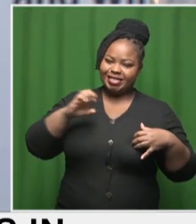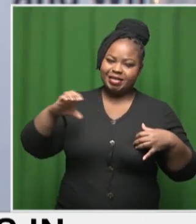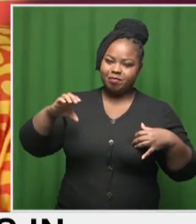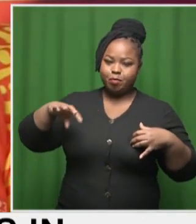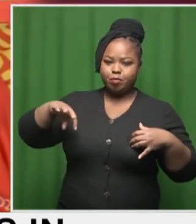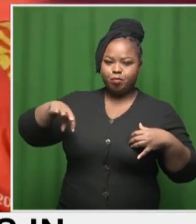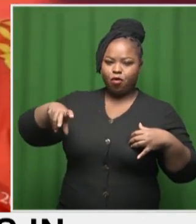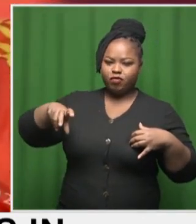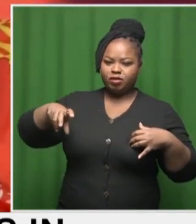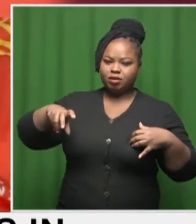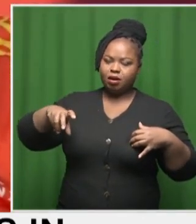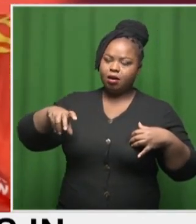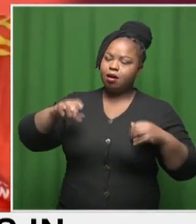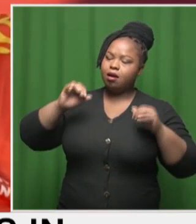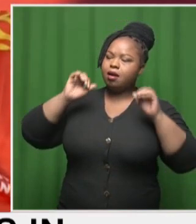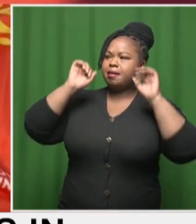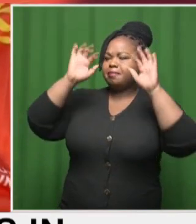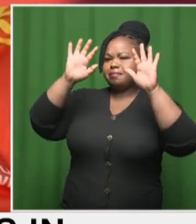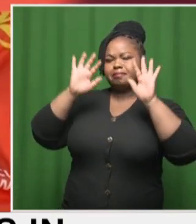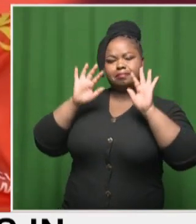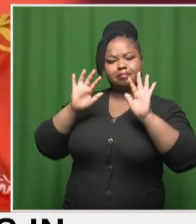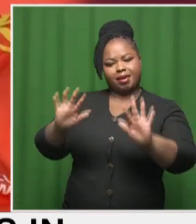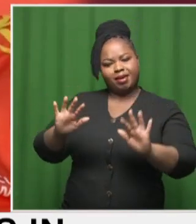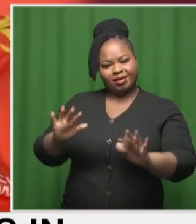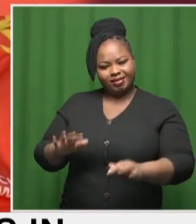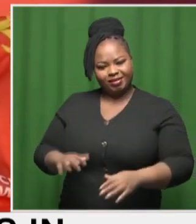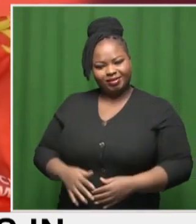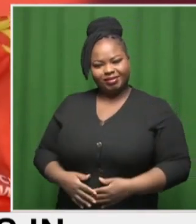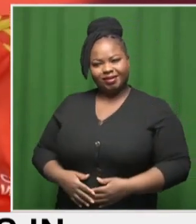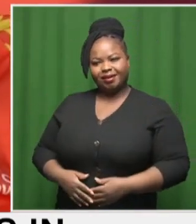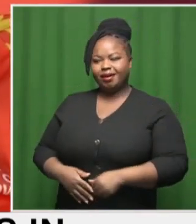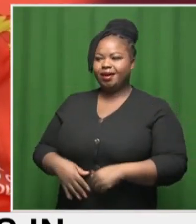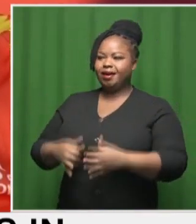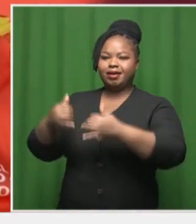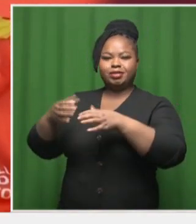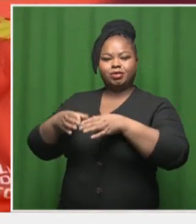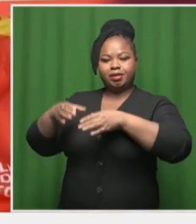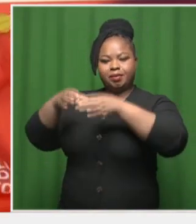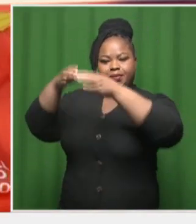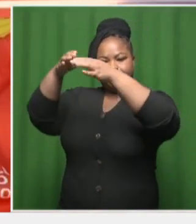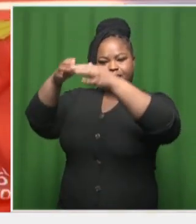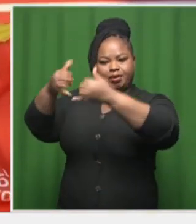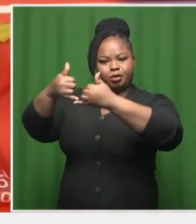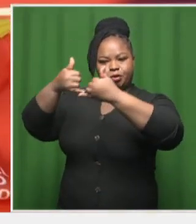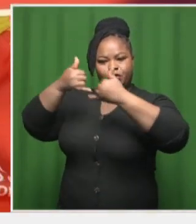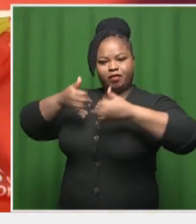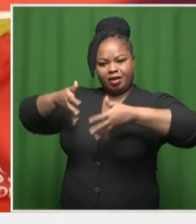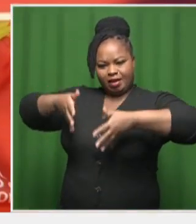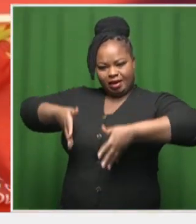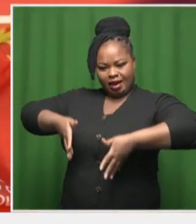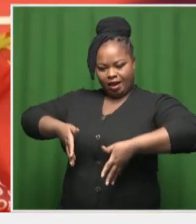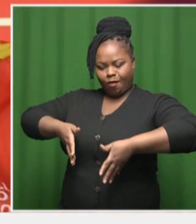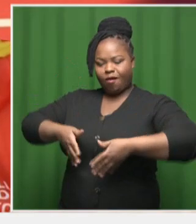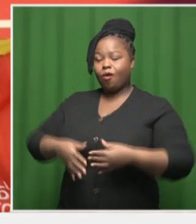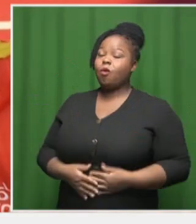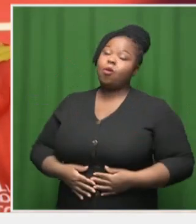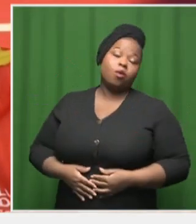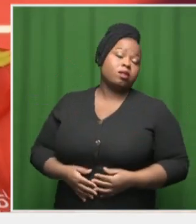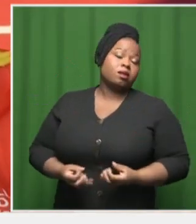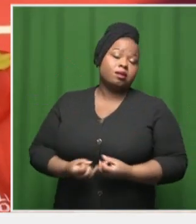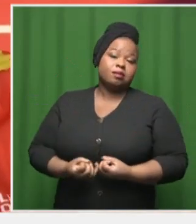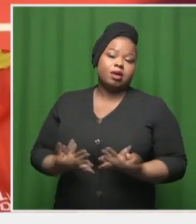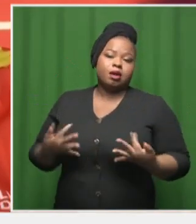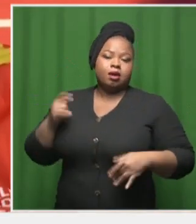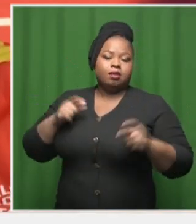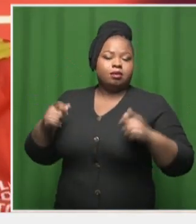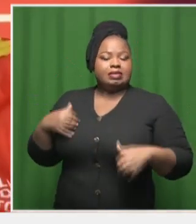It's amazing to have the trophy here. The excitement out there is just amazing. People are we have received it with